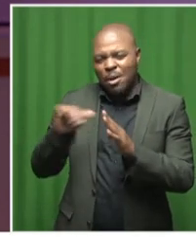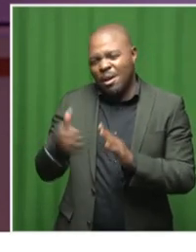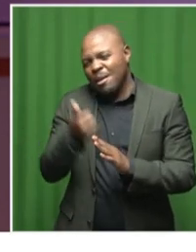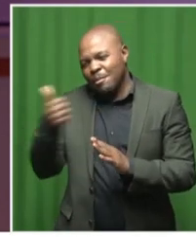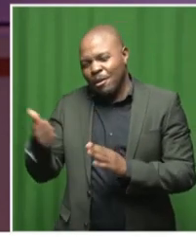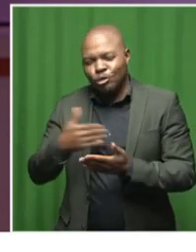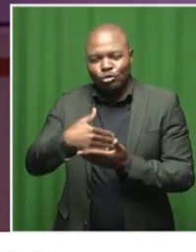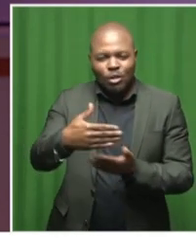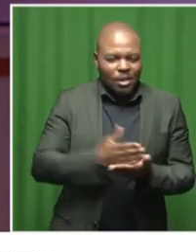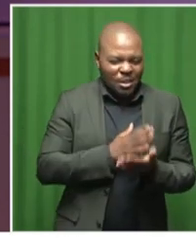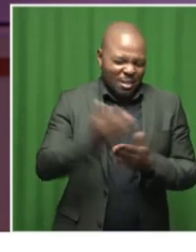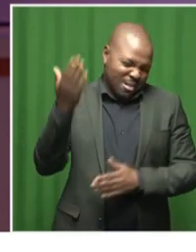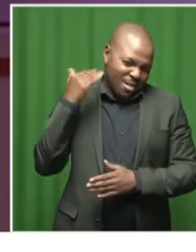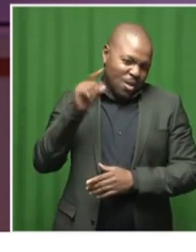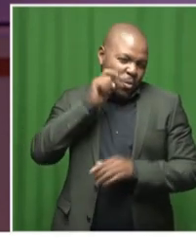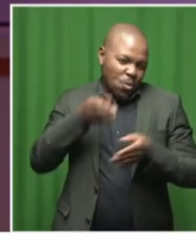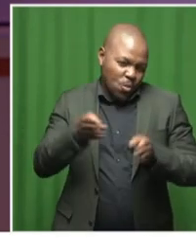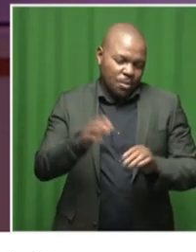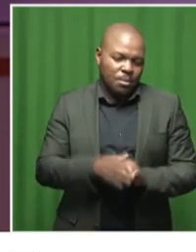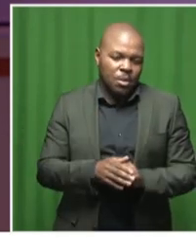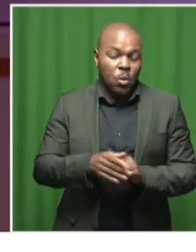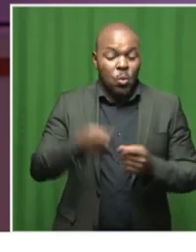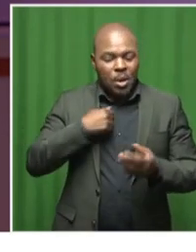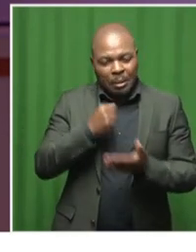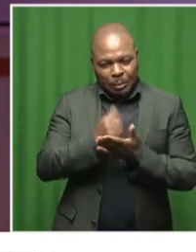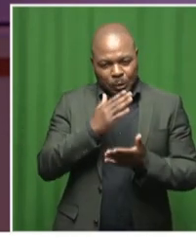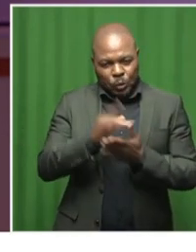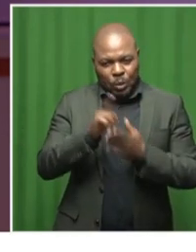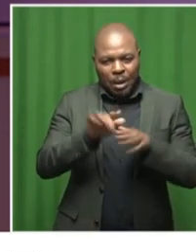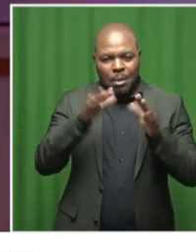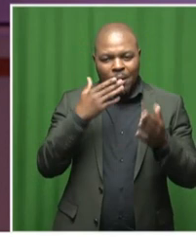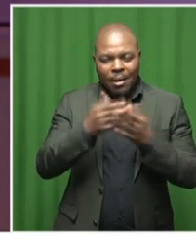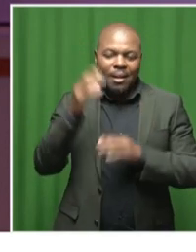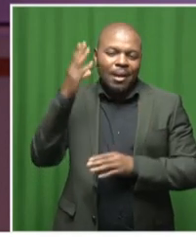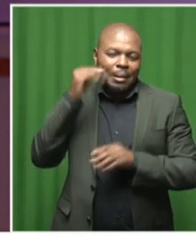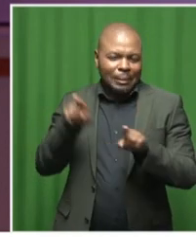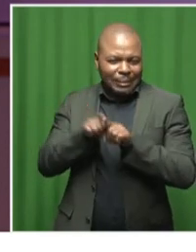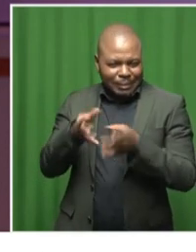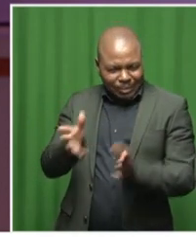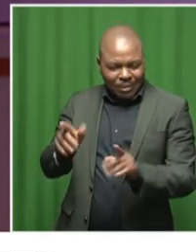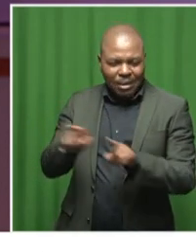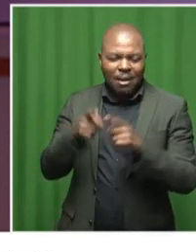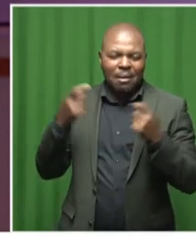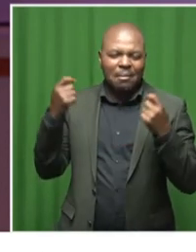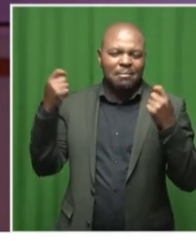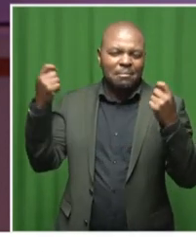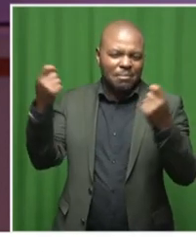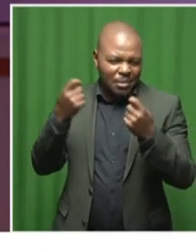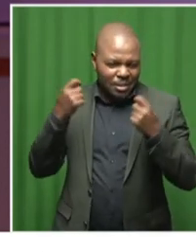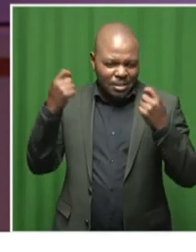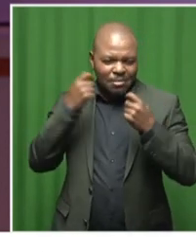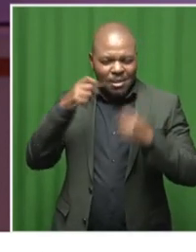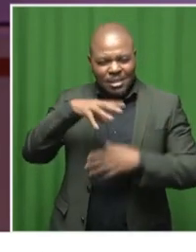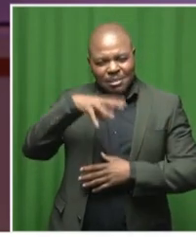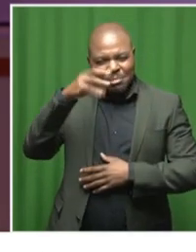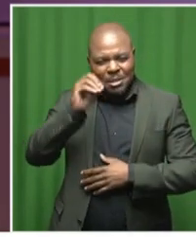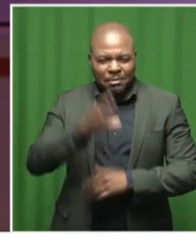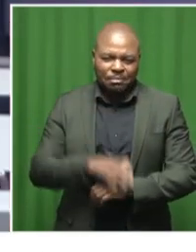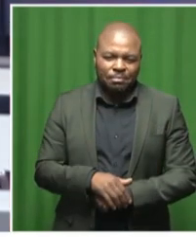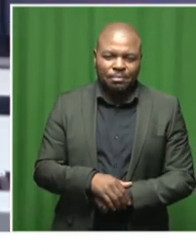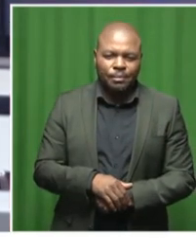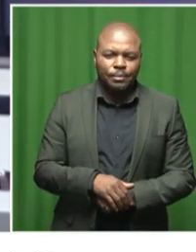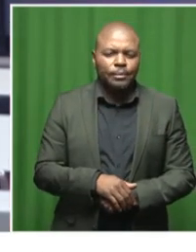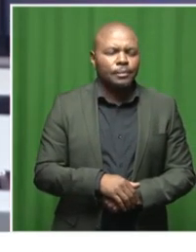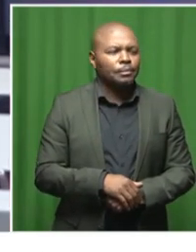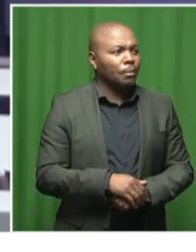So we want to ensure that people can get to experience that festive spirit. Mm-hmm. How's